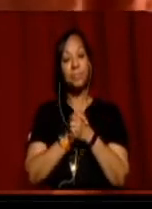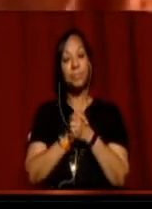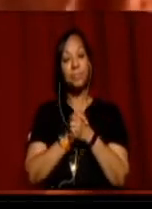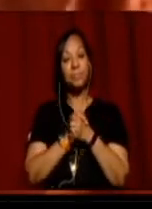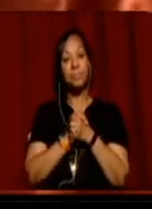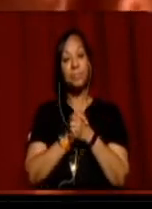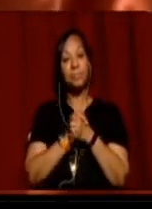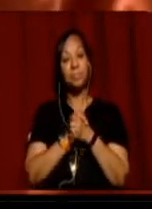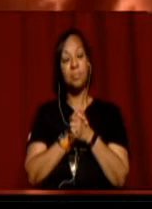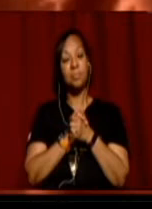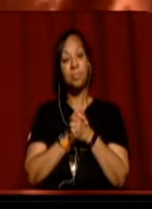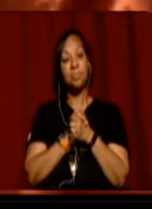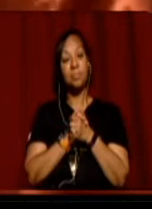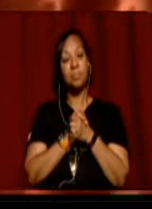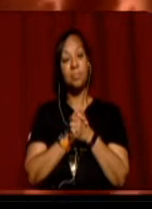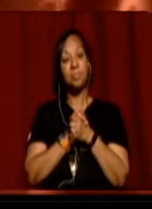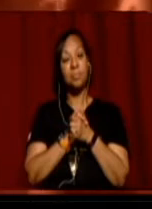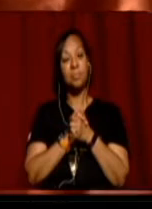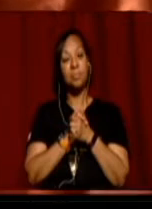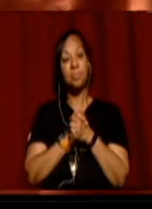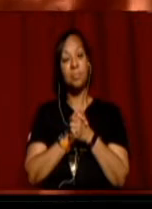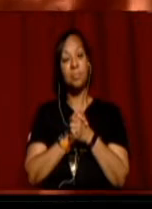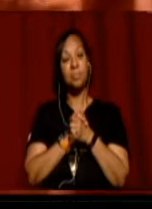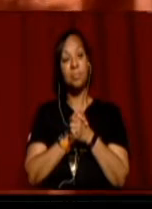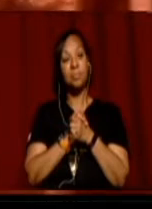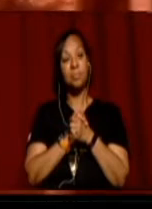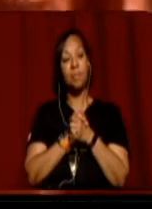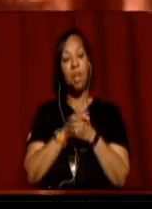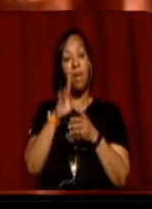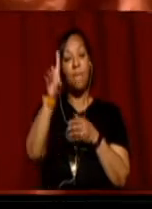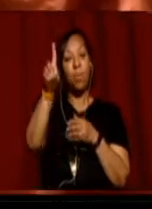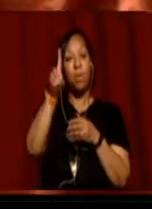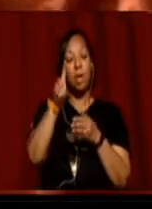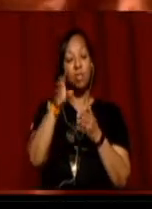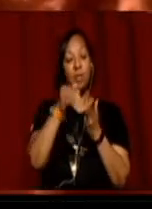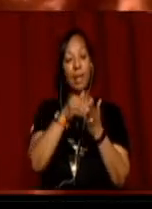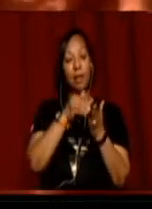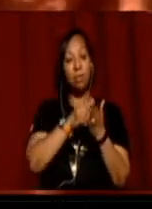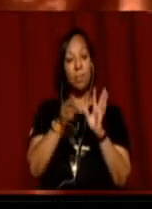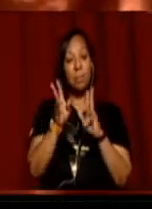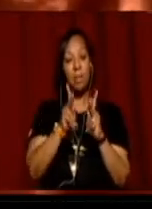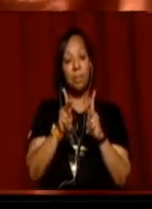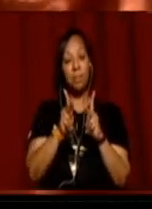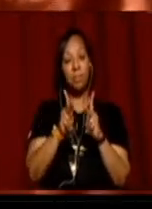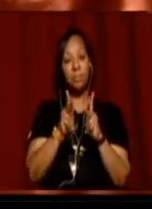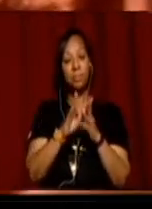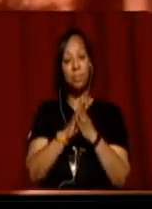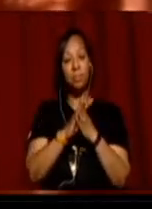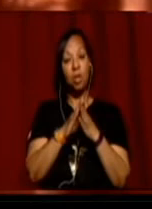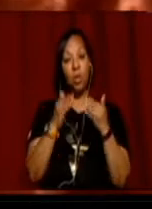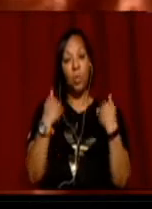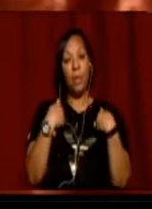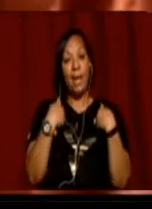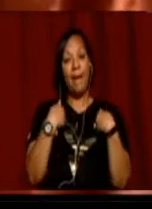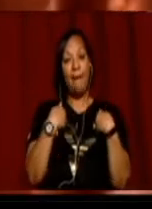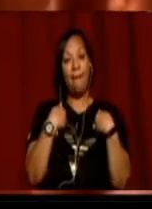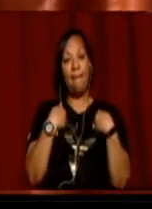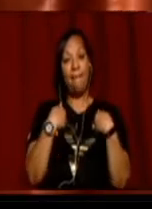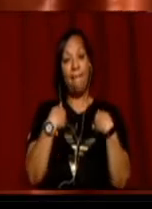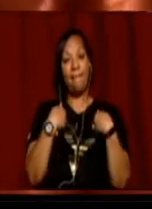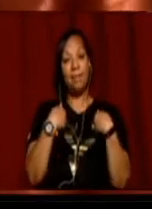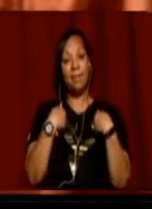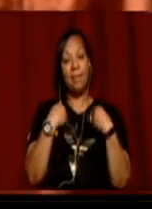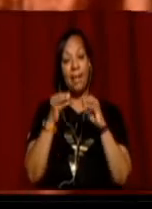these 30 contact traces for every 100,000 people in the population. And we have